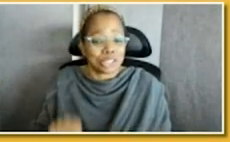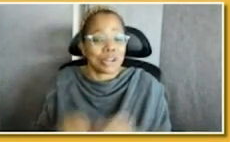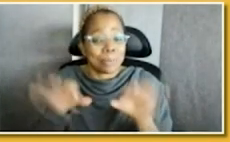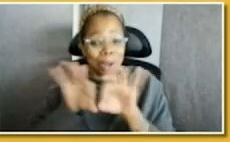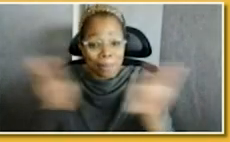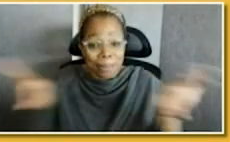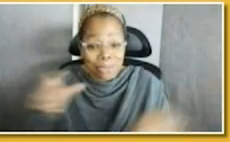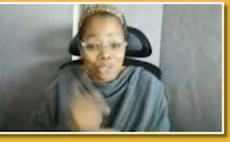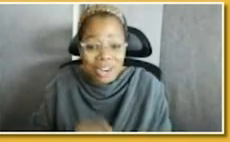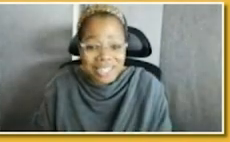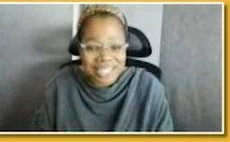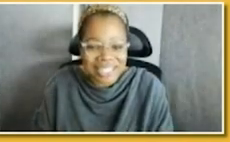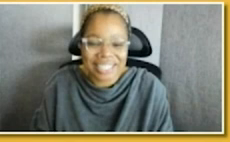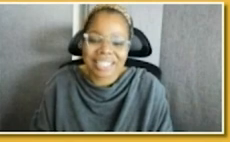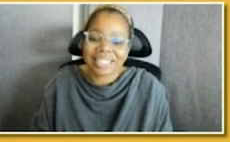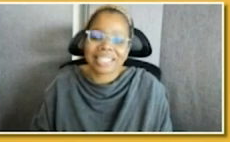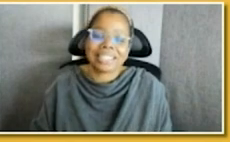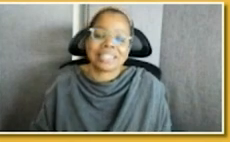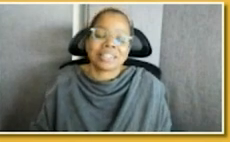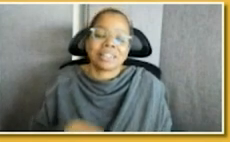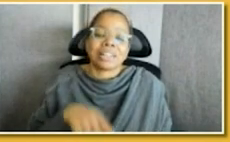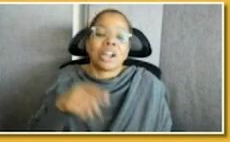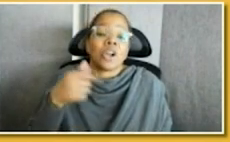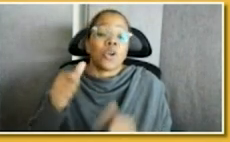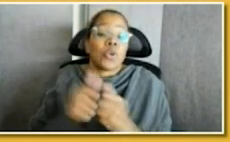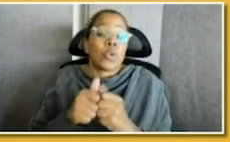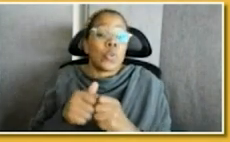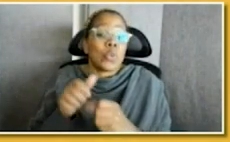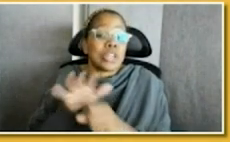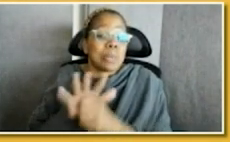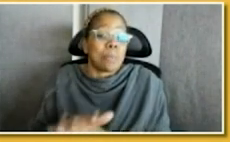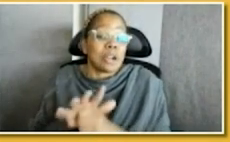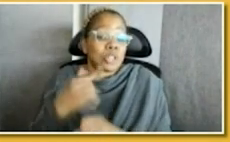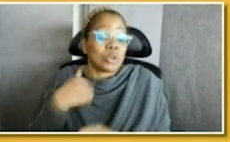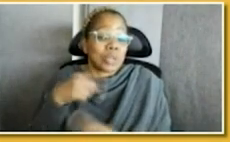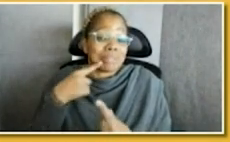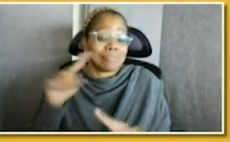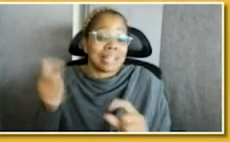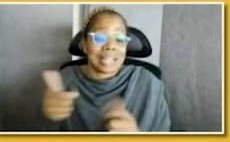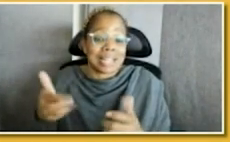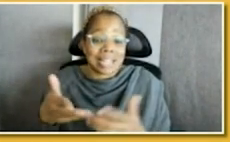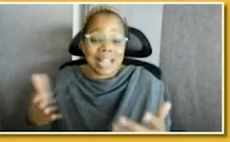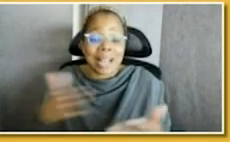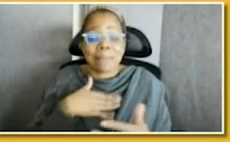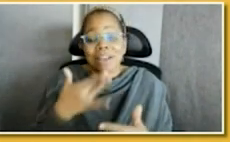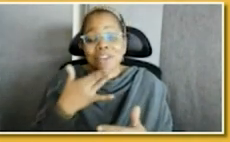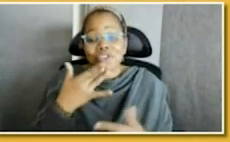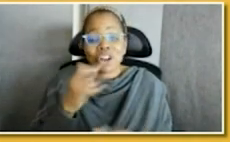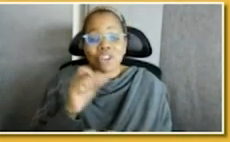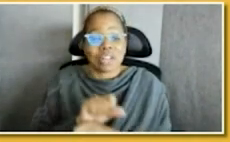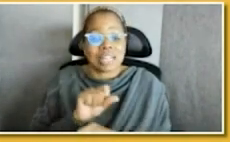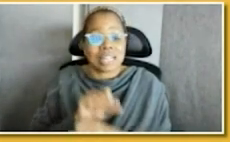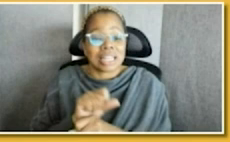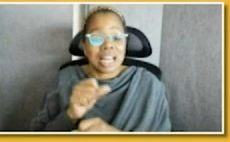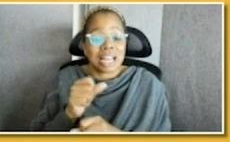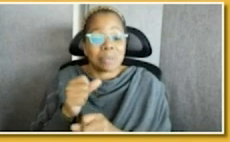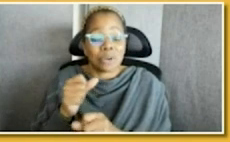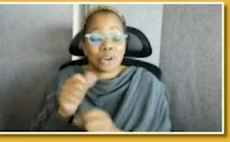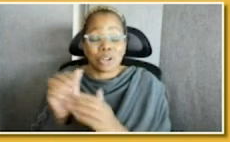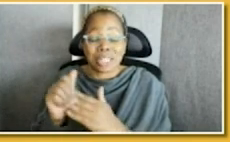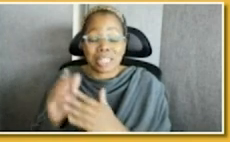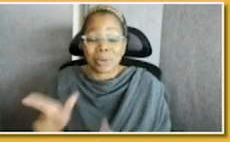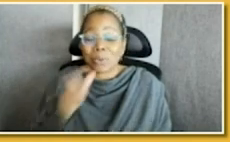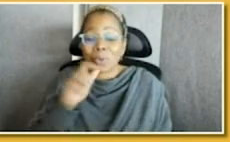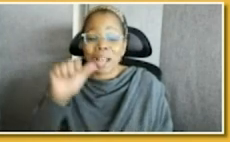we can get anything done. One of my favorite, you know, labor leaders of all time was A. Philip Randolph. And, you